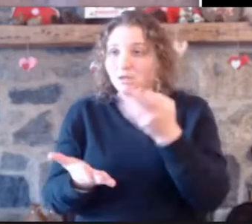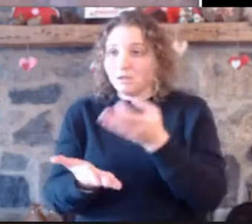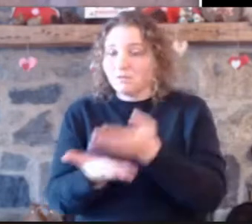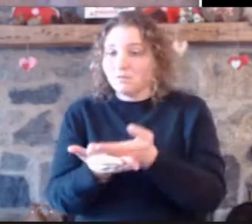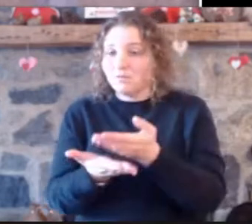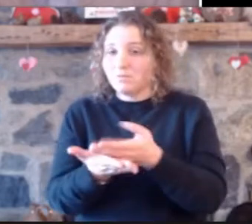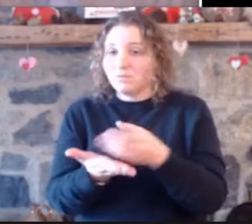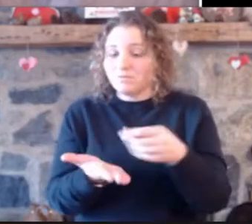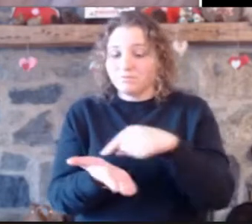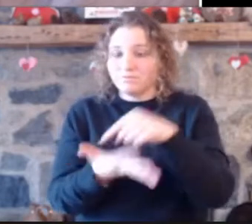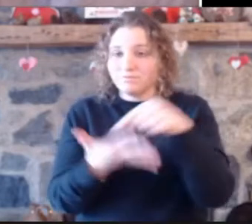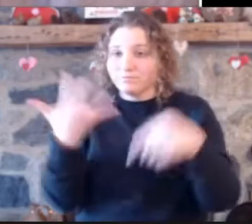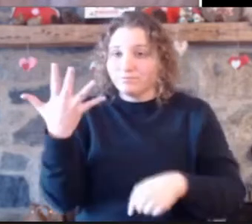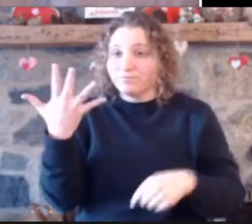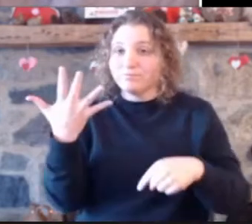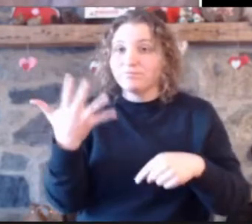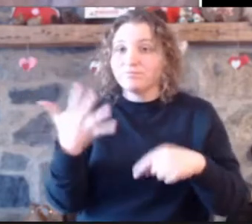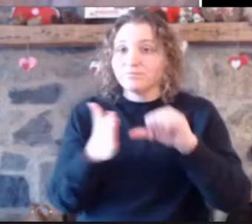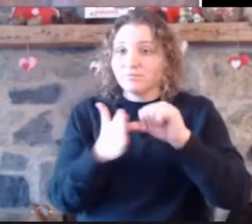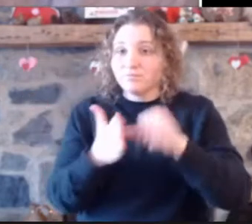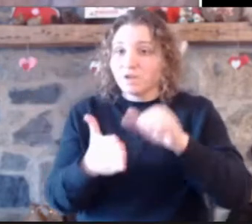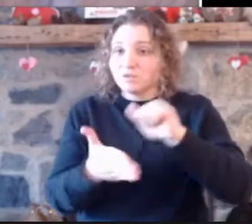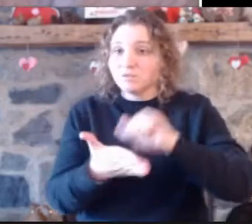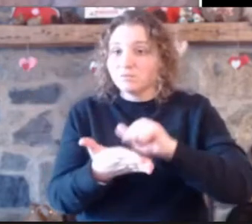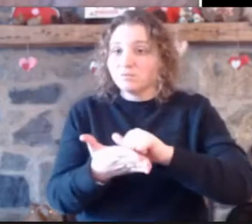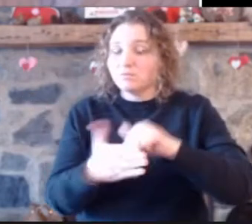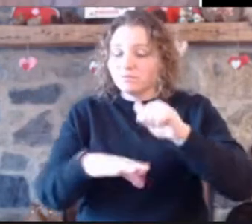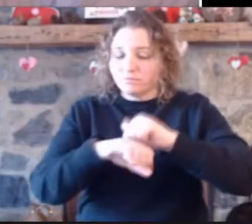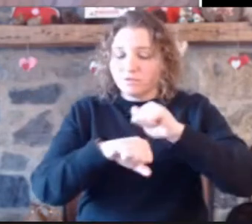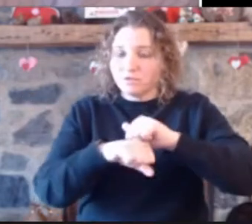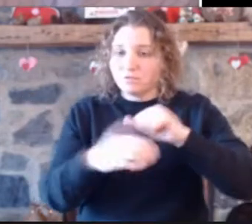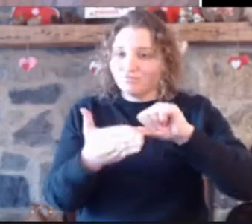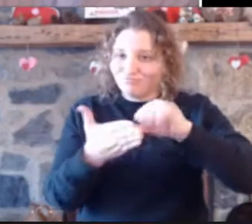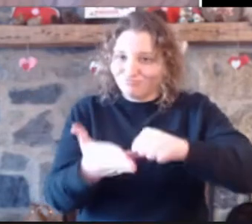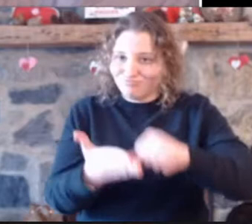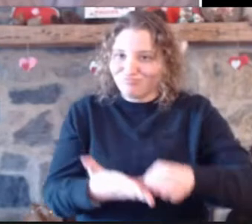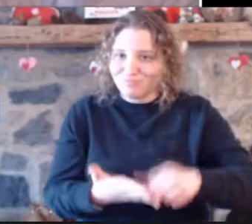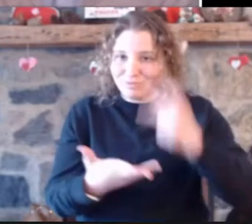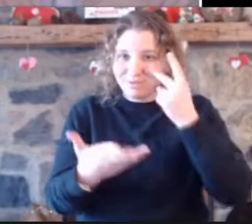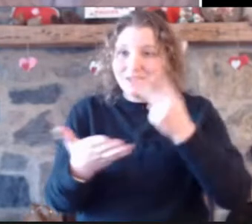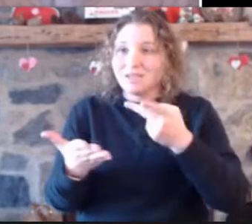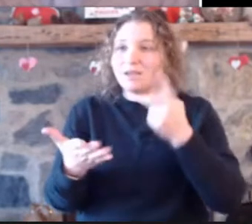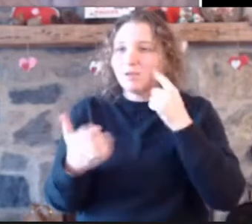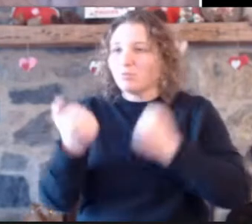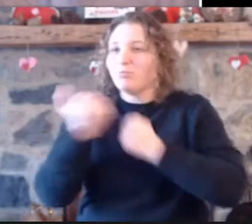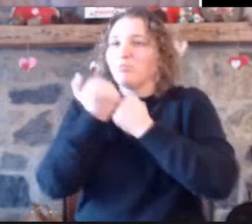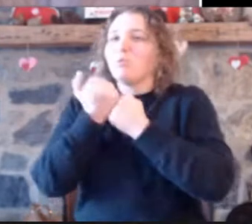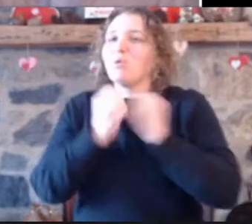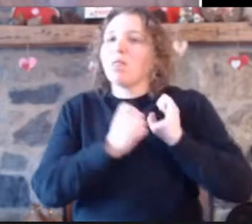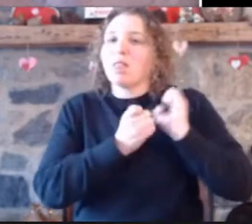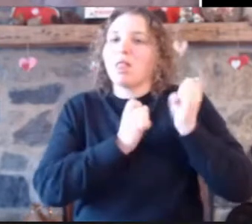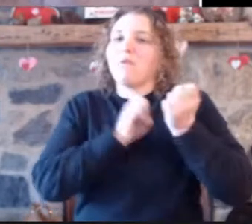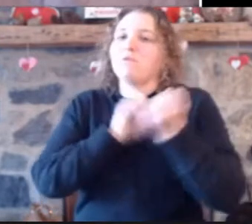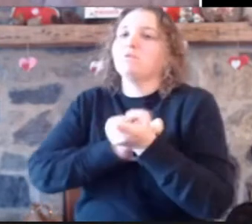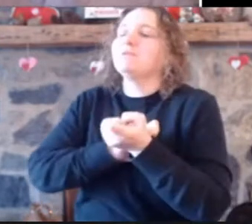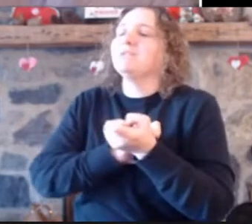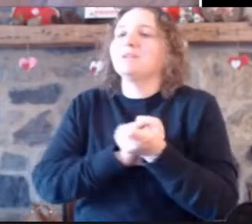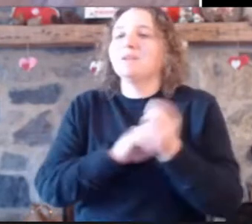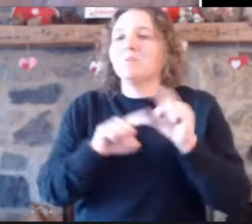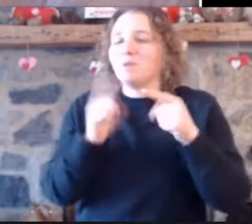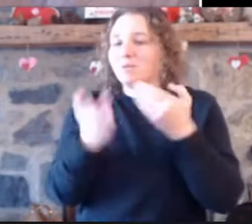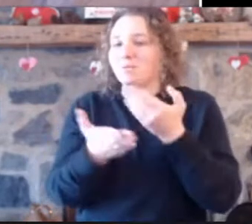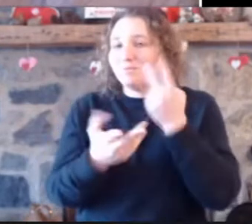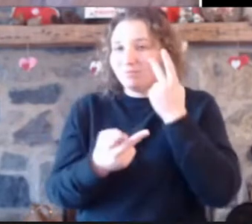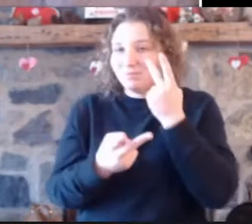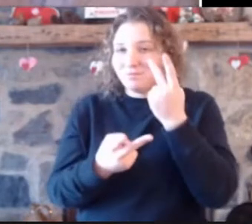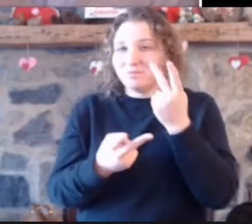reproduce after their own kind. And that's supposed to be the most direct evidence for or against evolution. And what we find is what the Bible says.